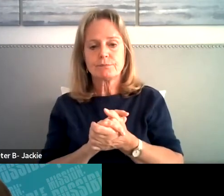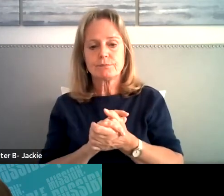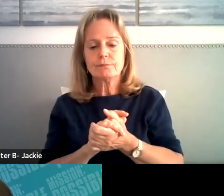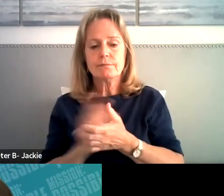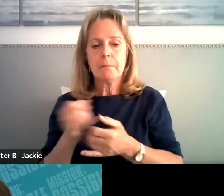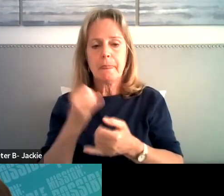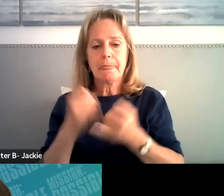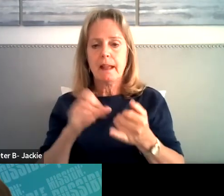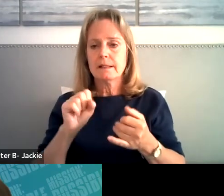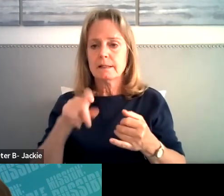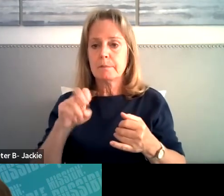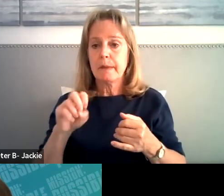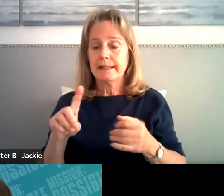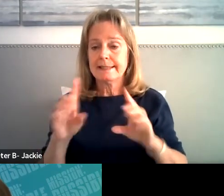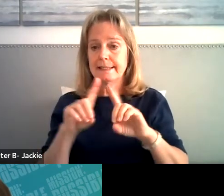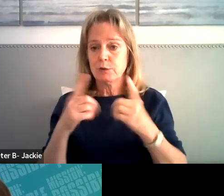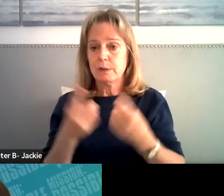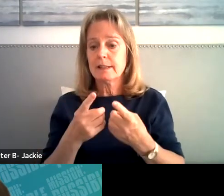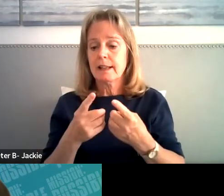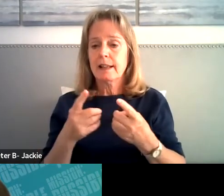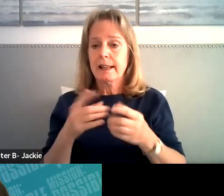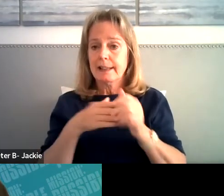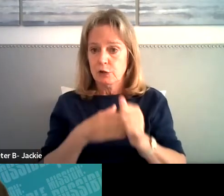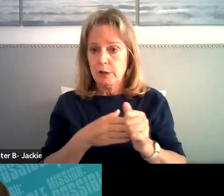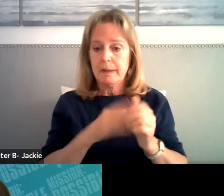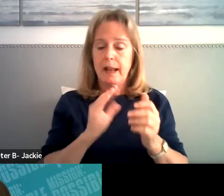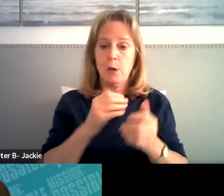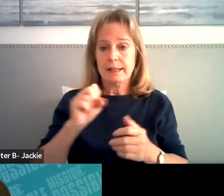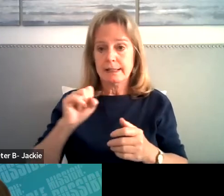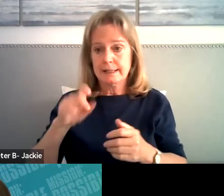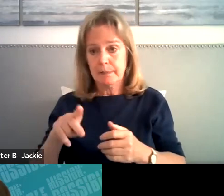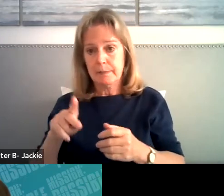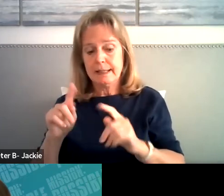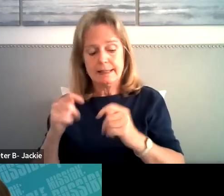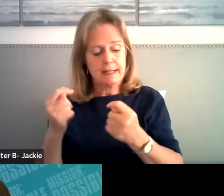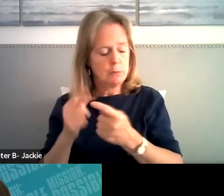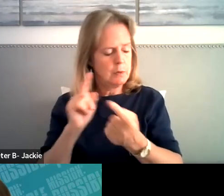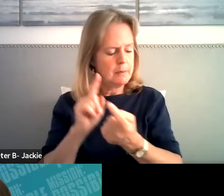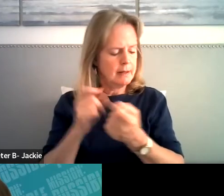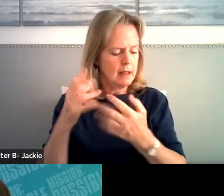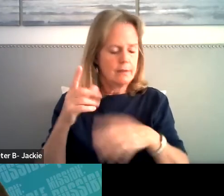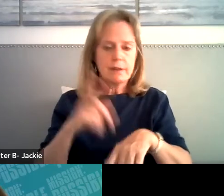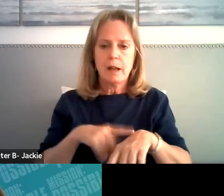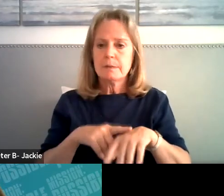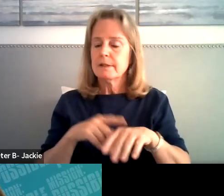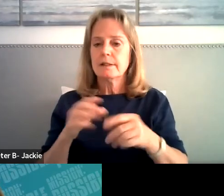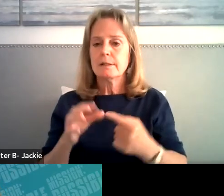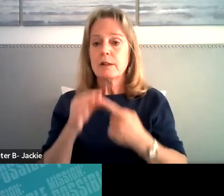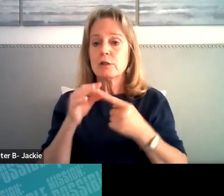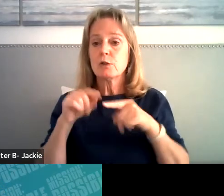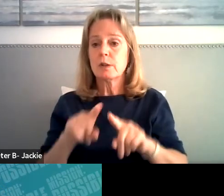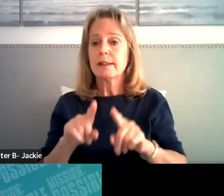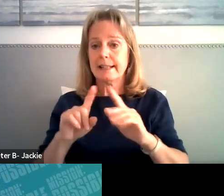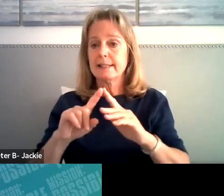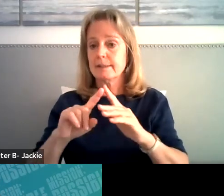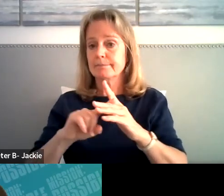SPED district leadership and the SIP and our SIP team, we met a lot of times, especially during the inception of